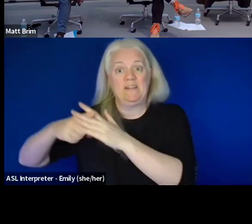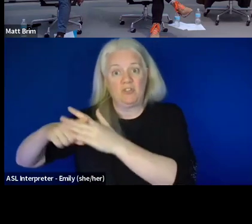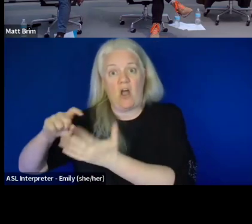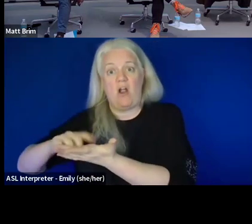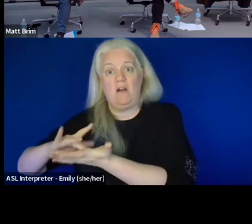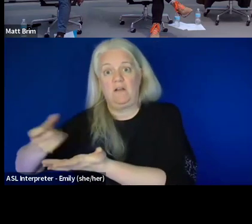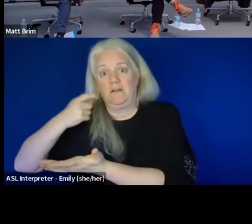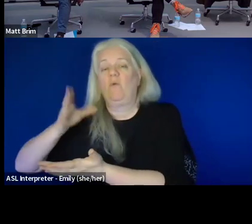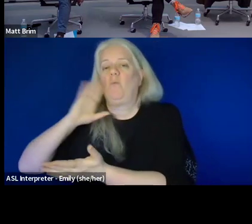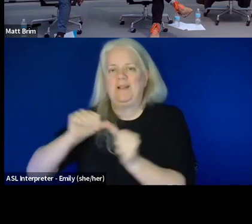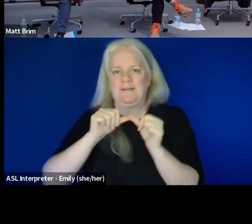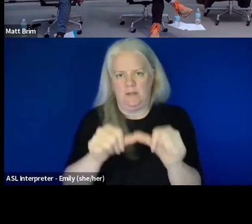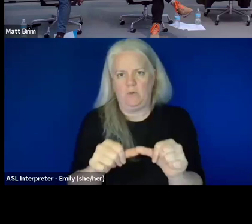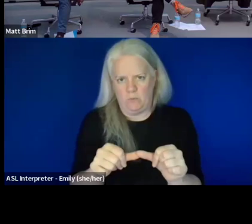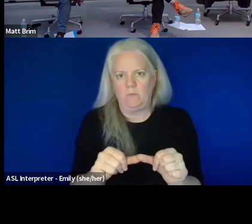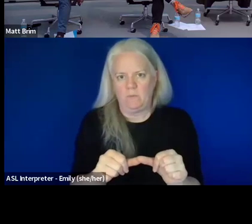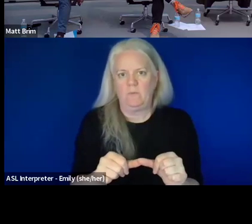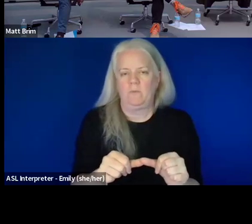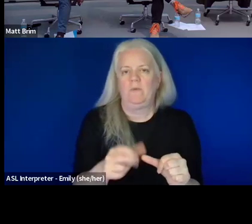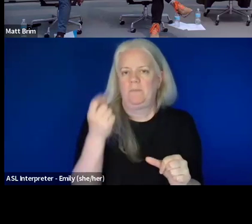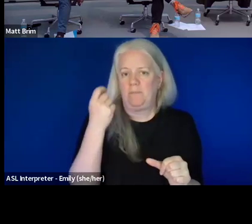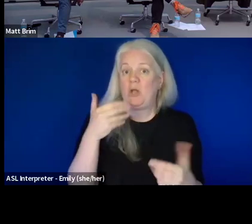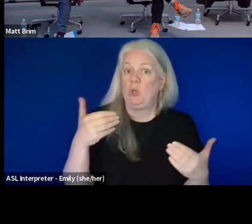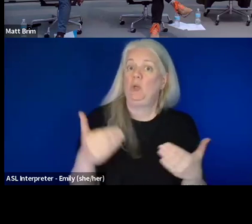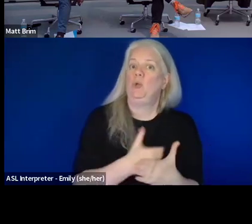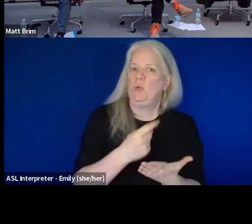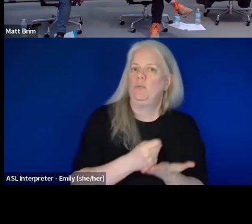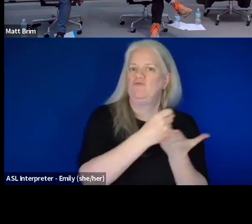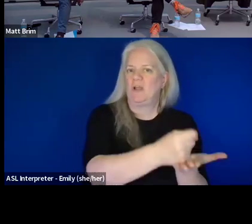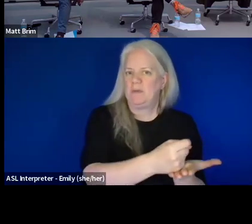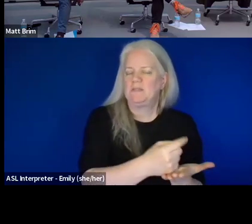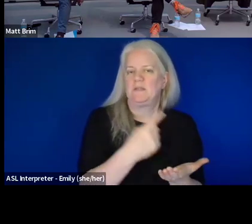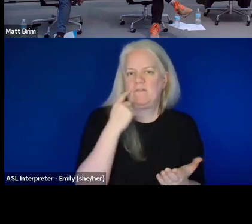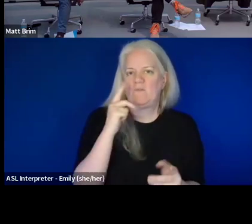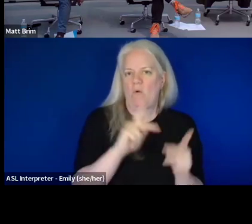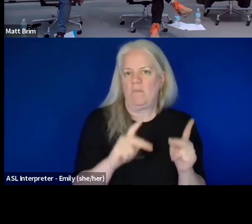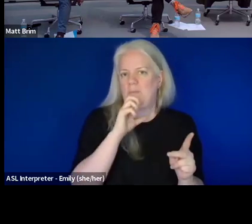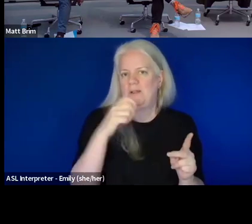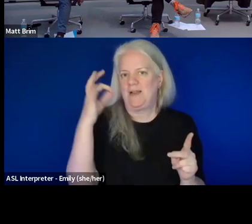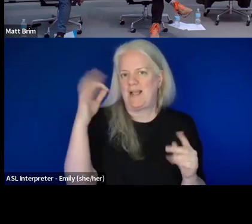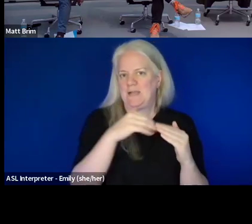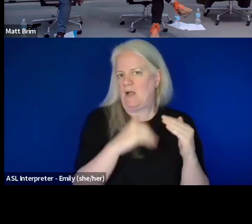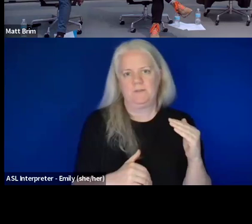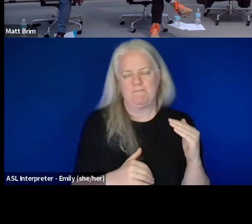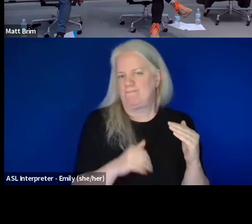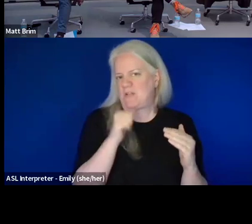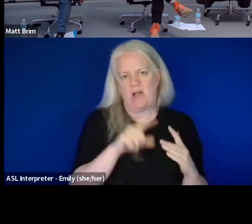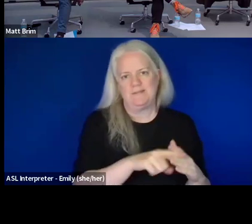What they are not doing is initiating any new treatments for individuals under the age of 19.